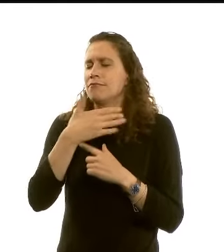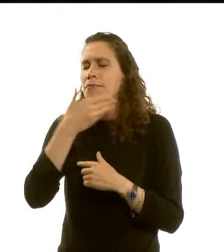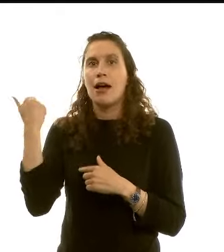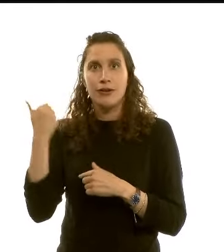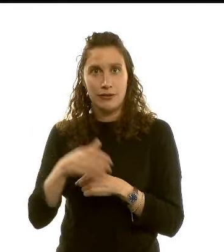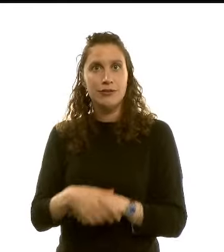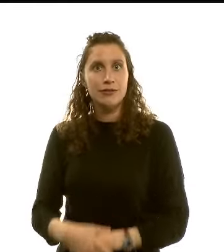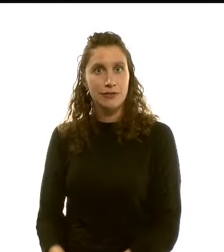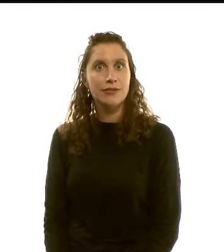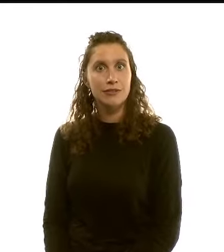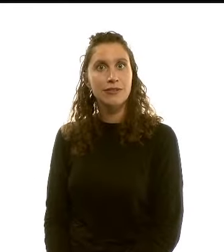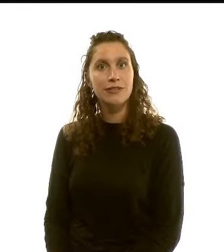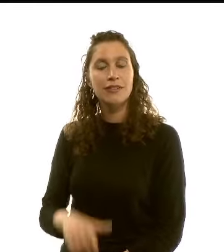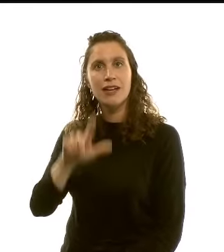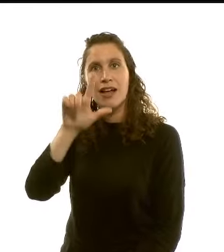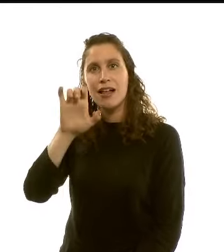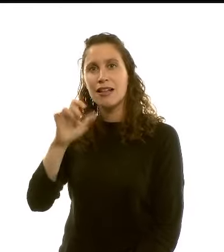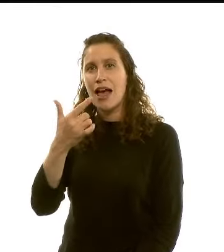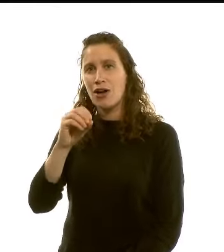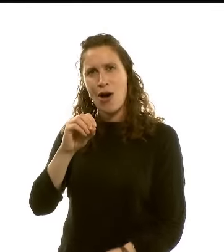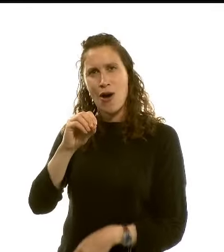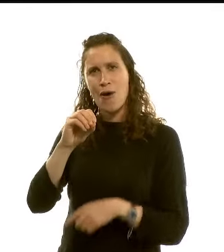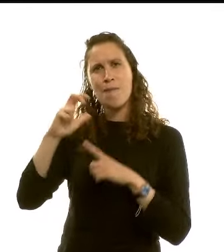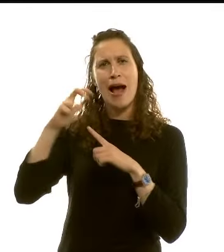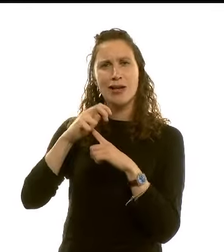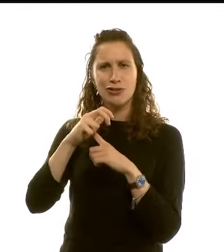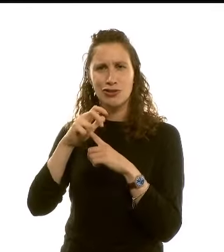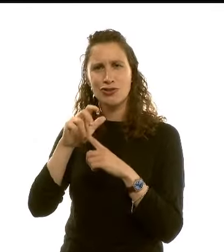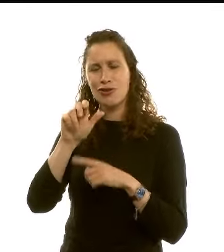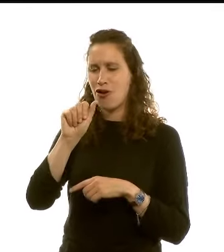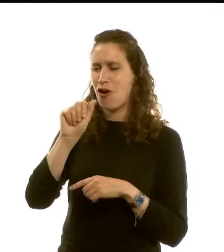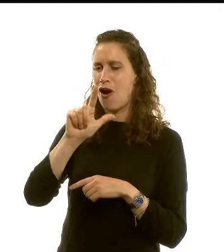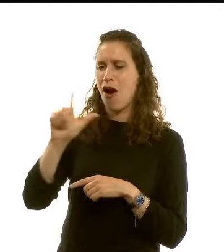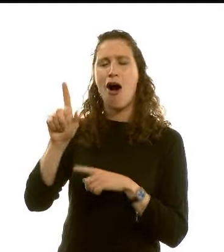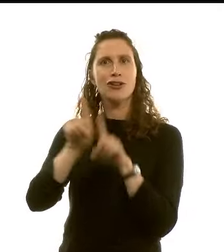are talking LEGO Masters All-Stars Live, people!